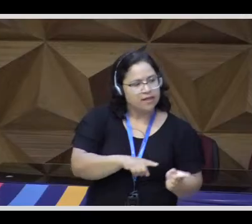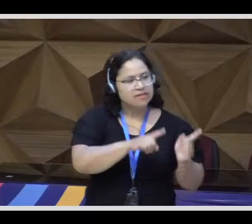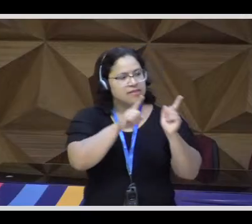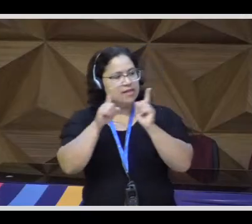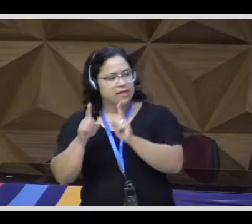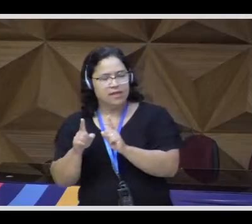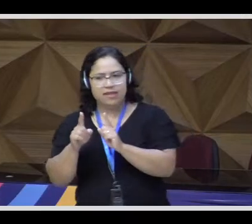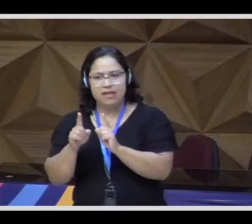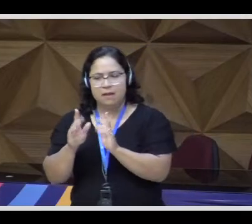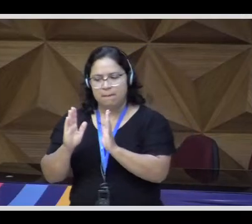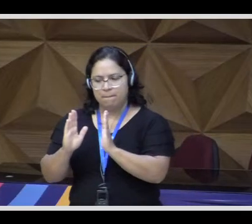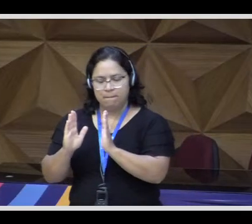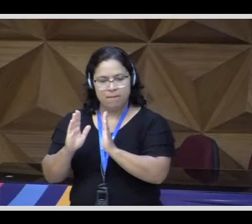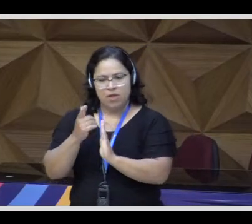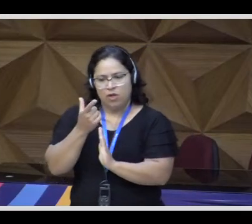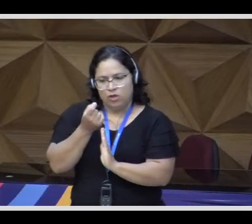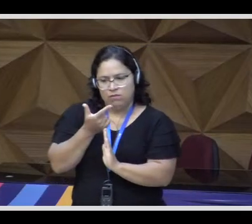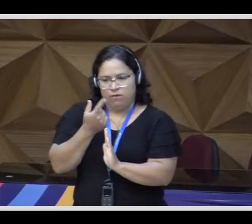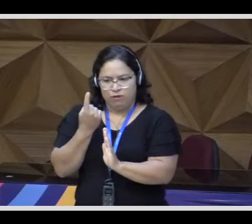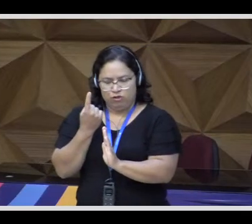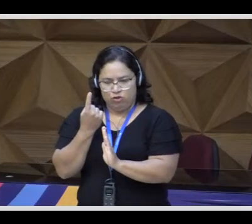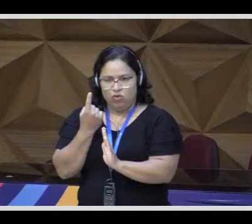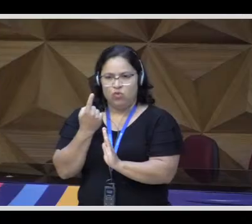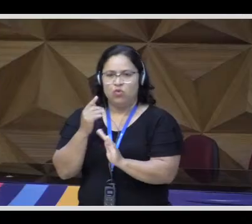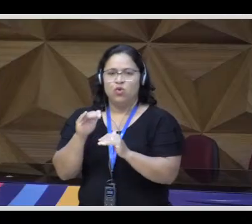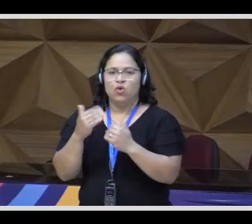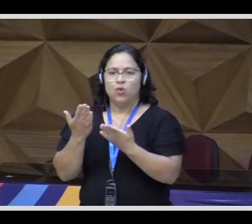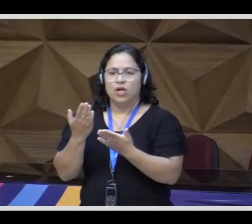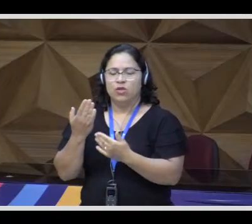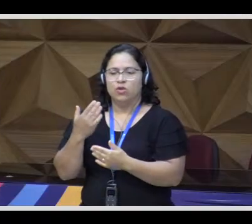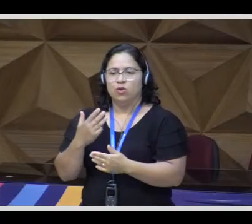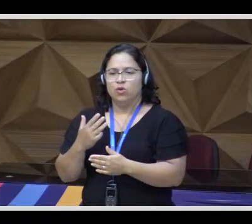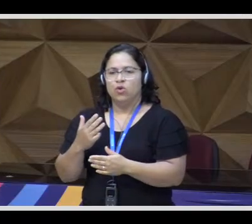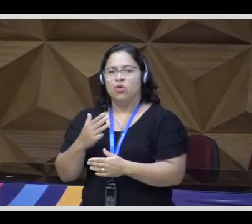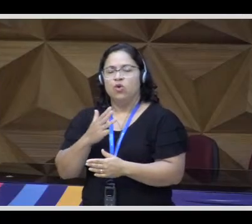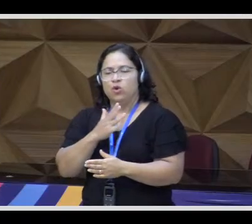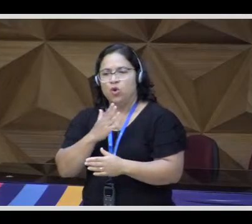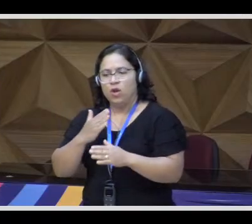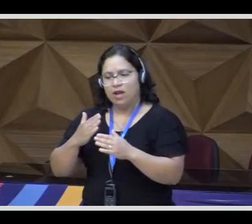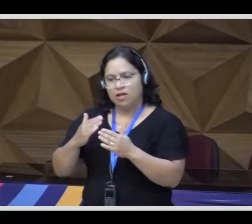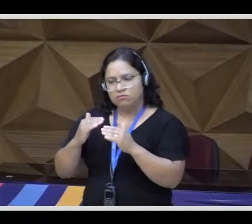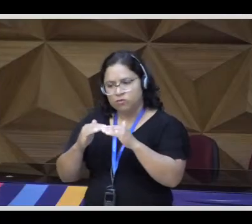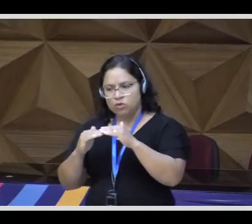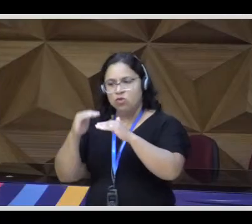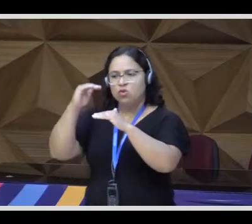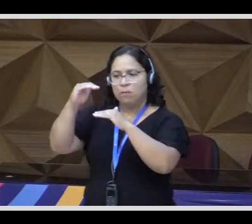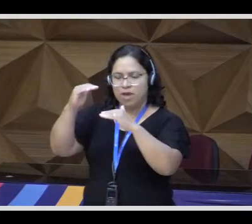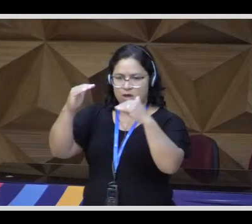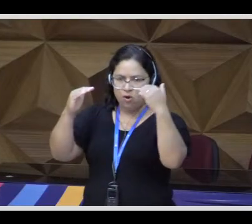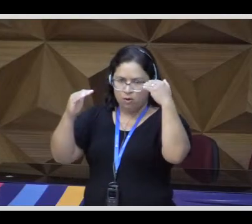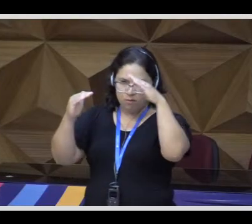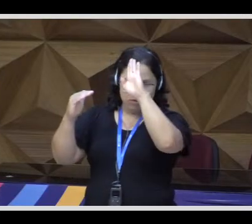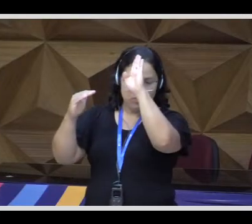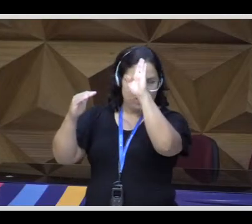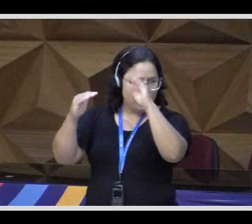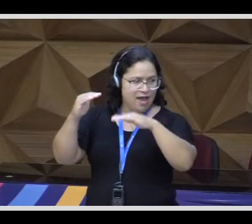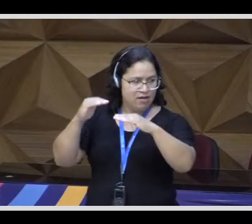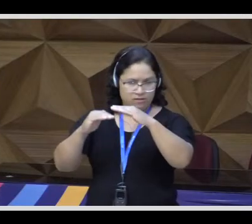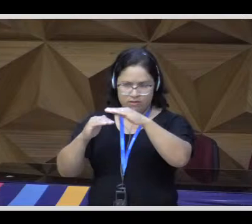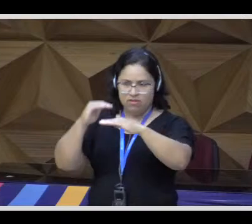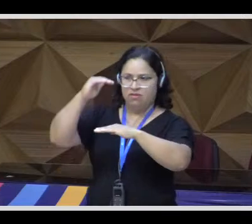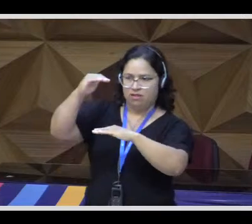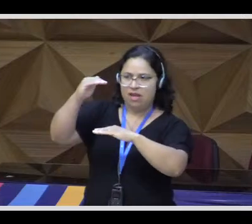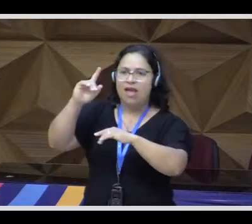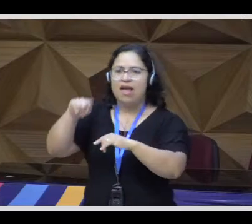2021, when Lula surpassed Bolsonaro, this is the moment where Supreme Court gave Lula the chance of